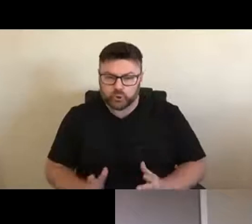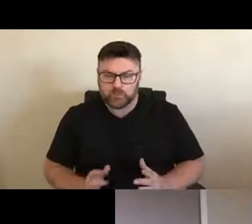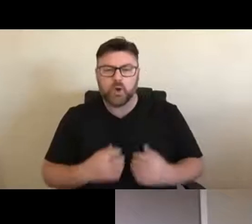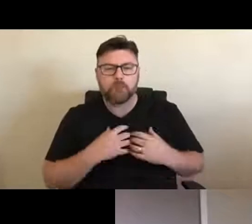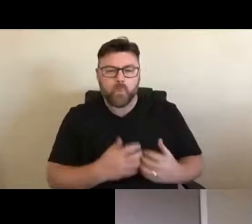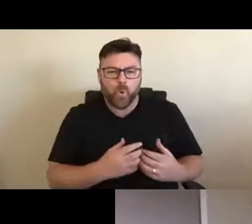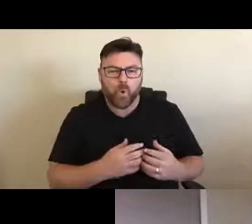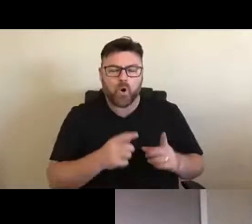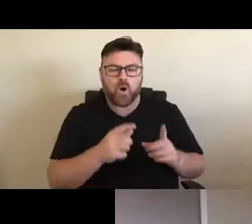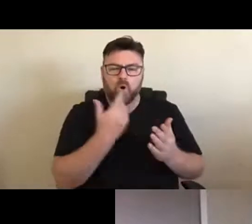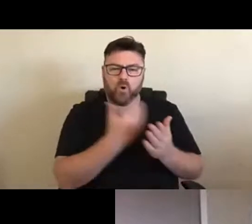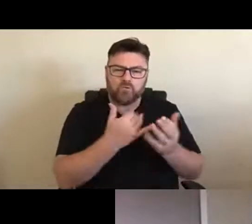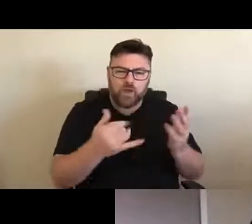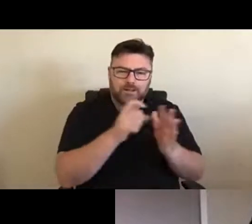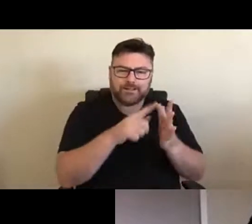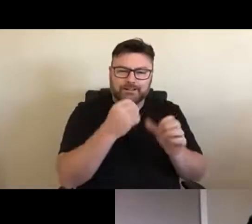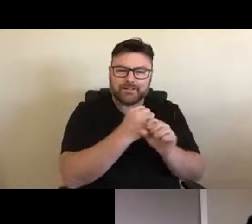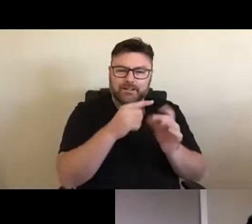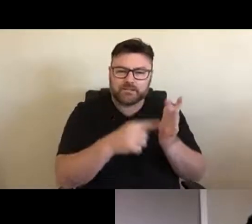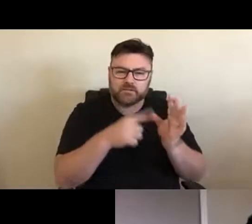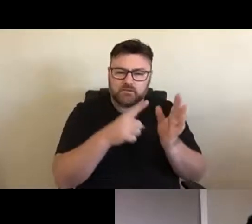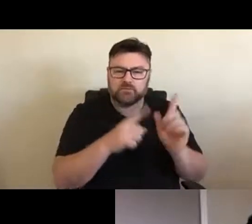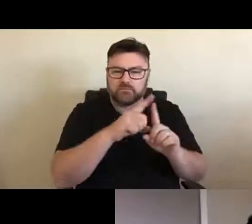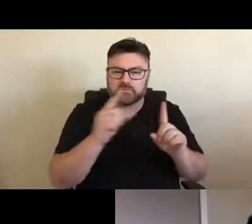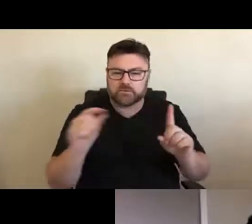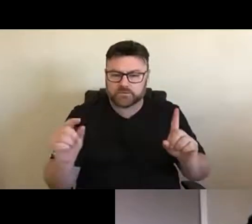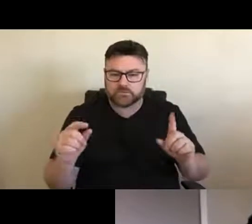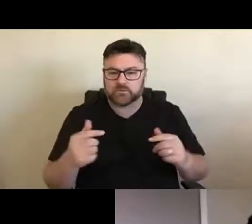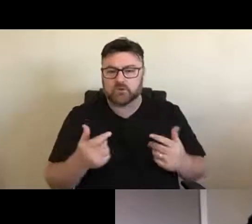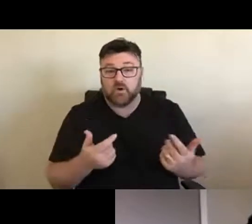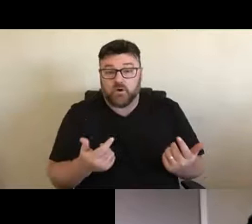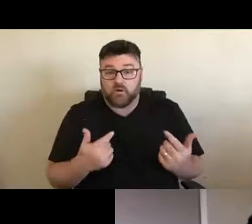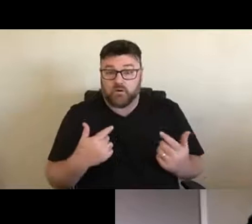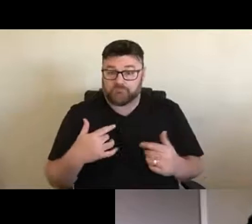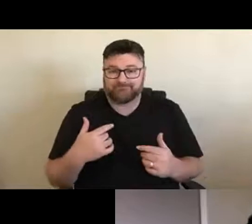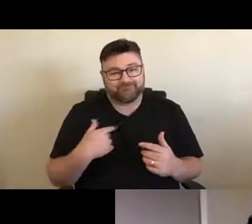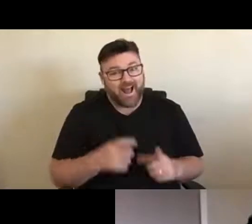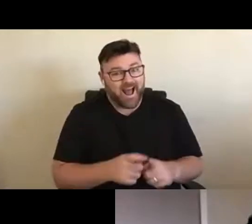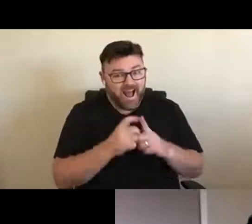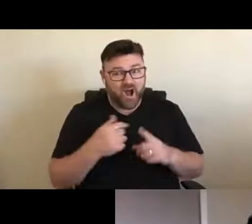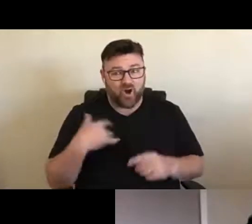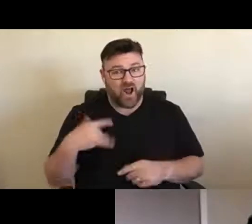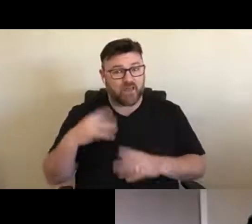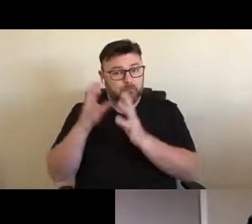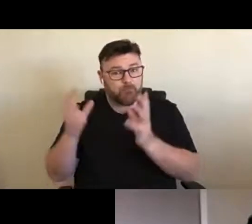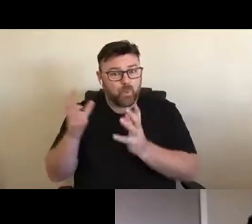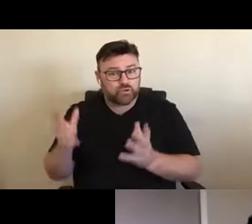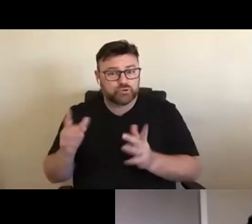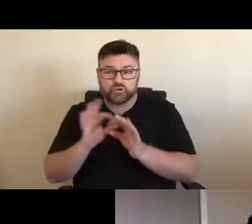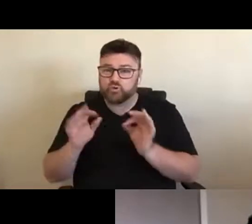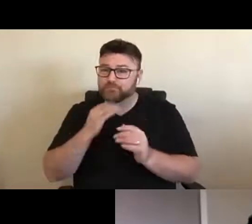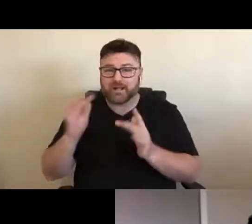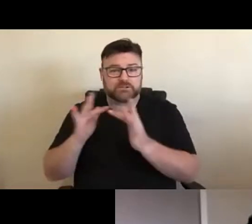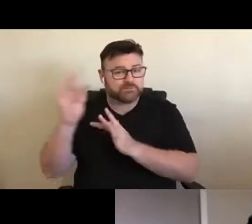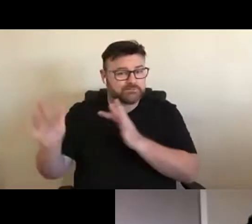me because I live in the bush off grid on 17 acres. I'm completely